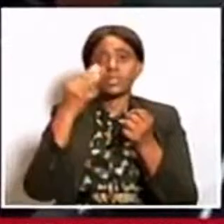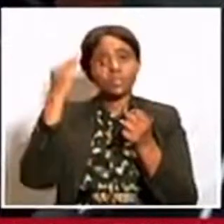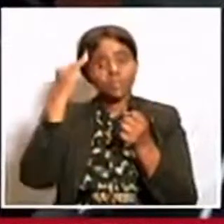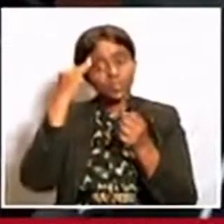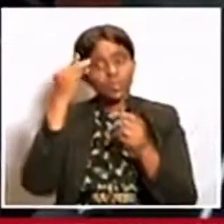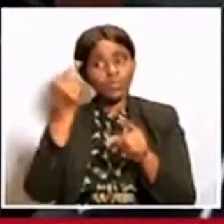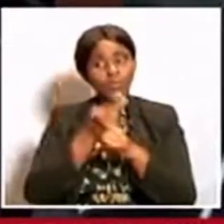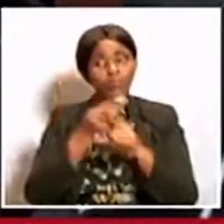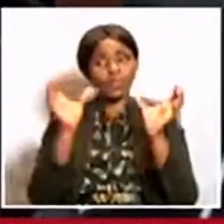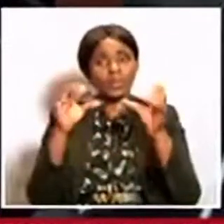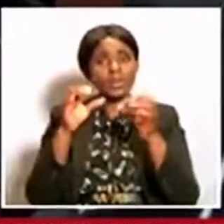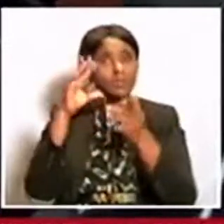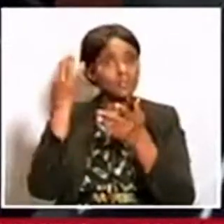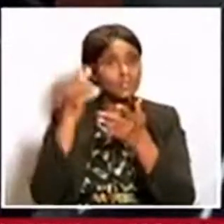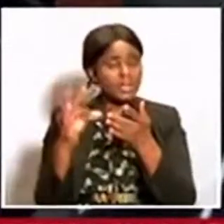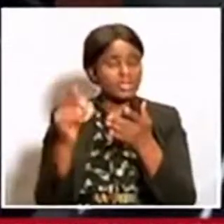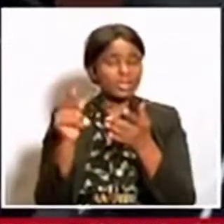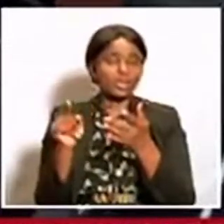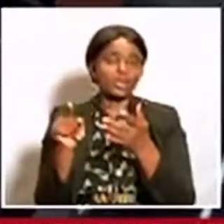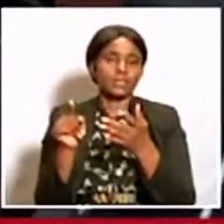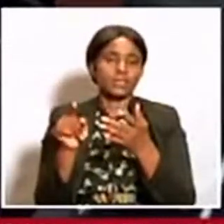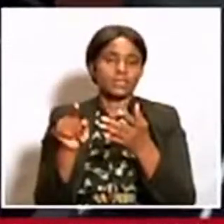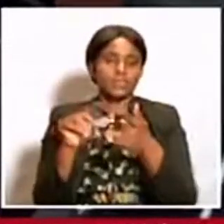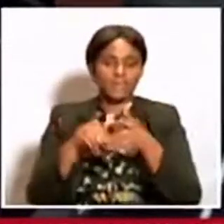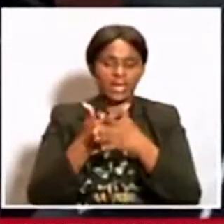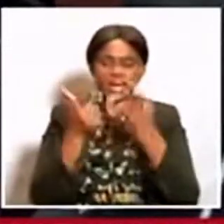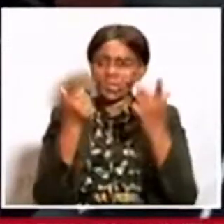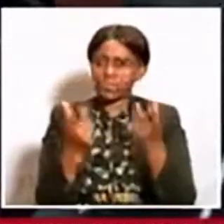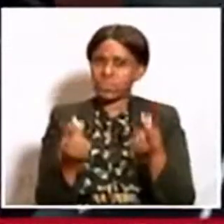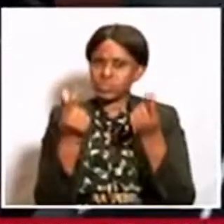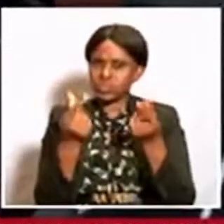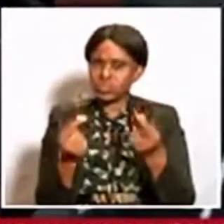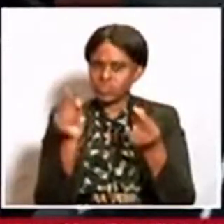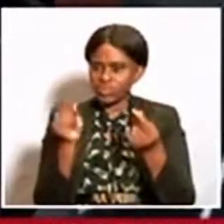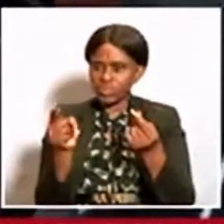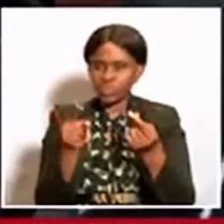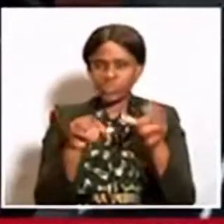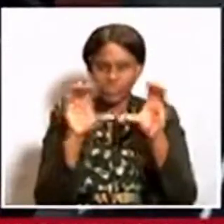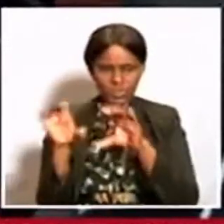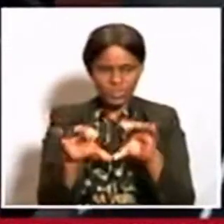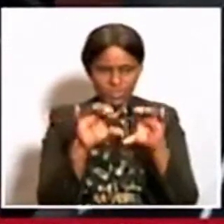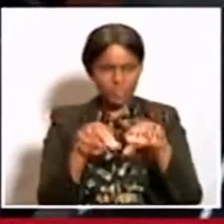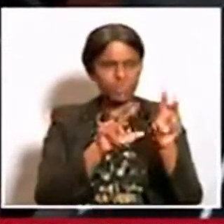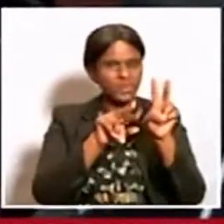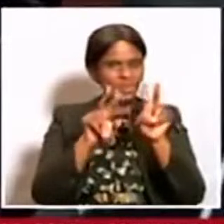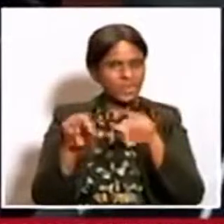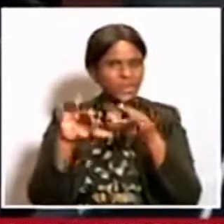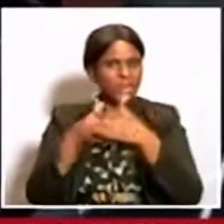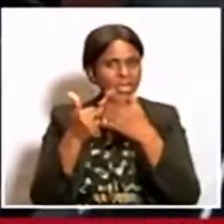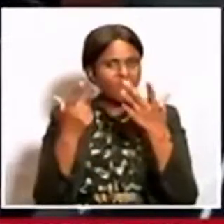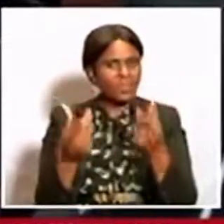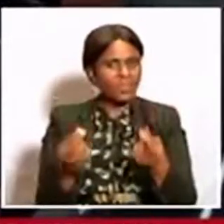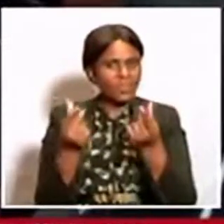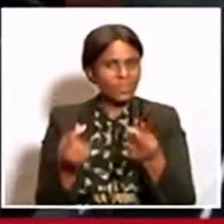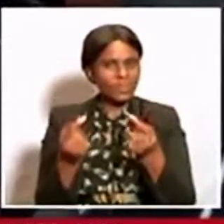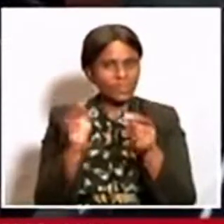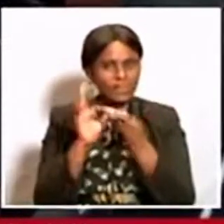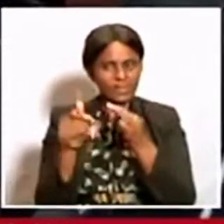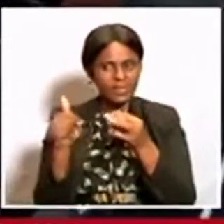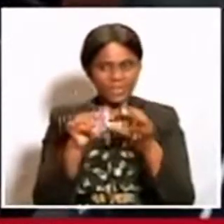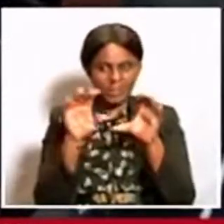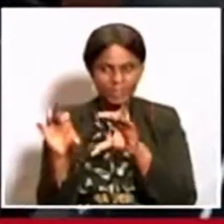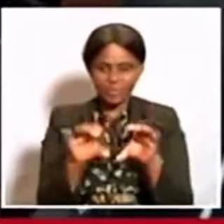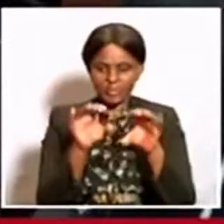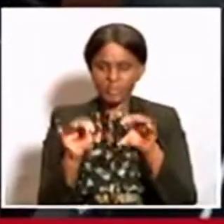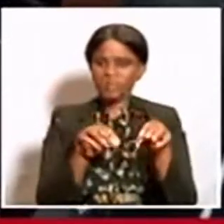from the council secretary. How often were you doing the monitoring? And if you were